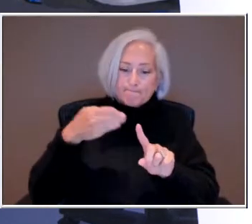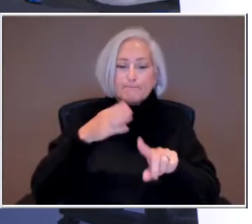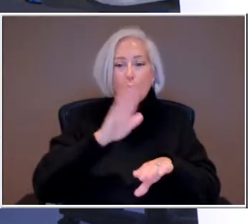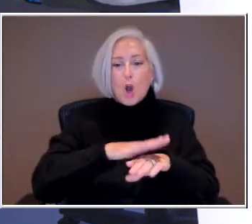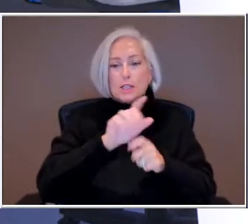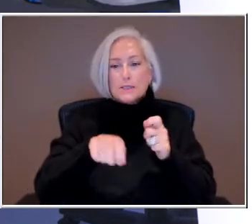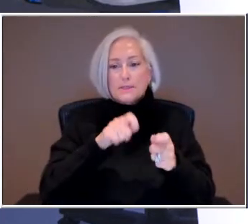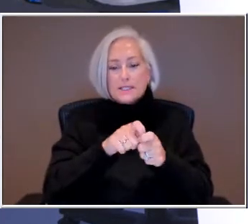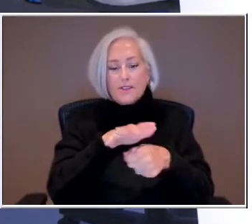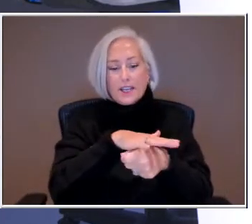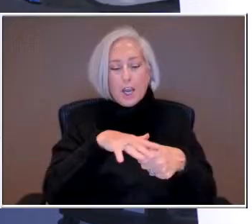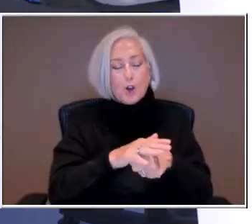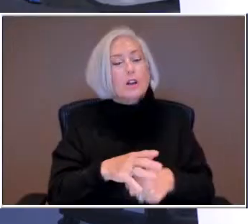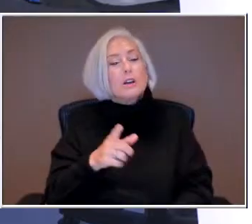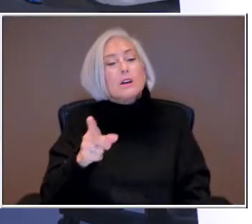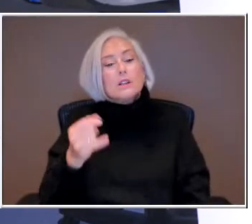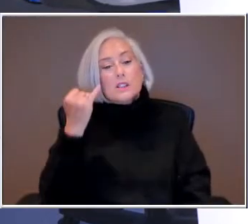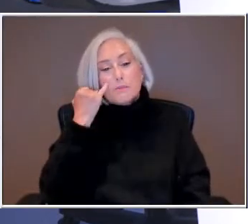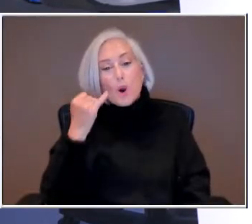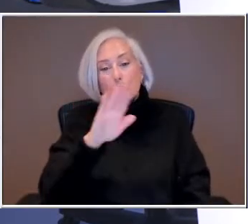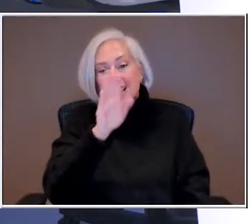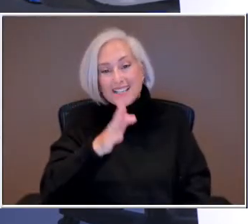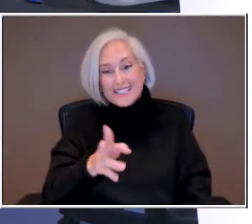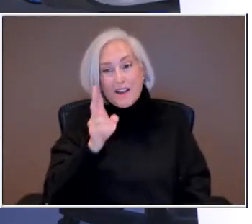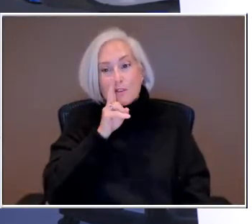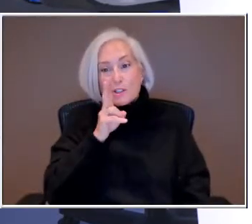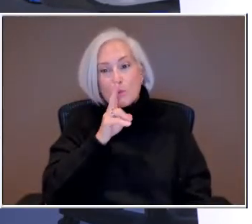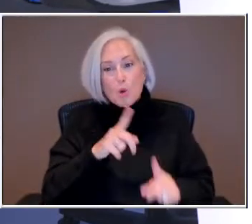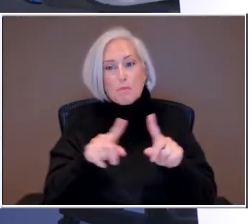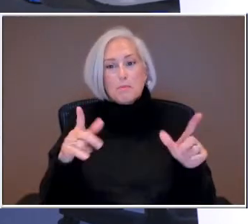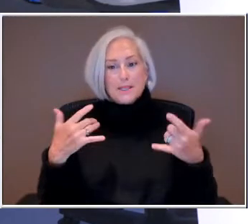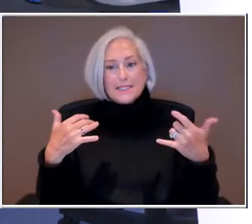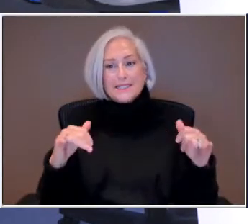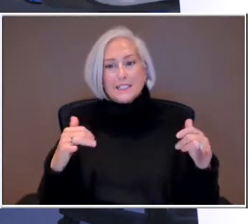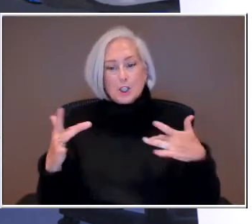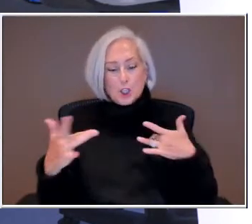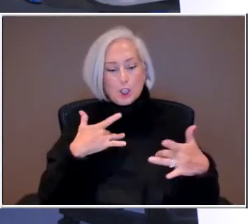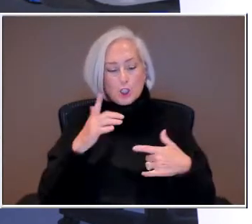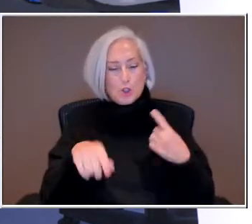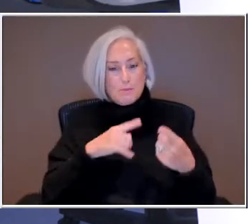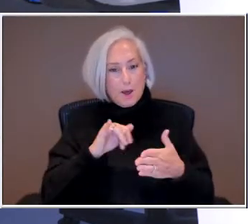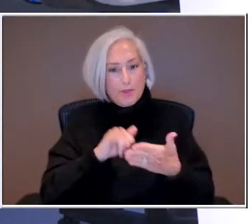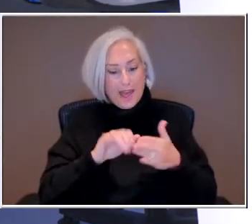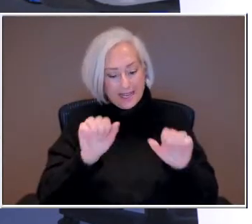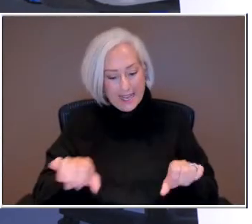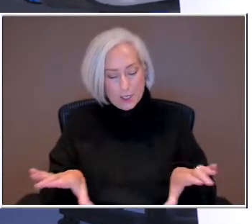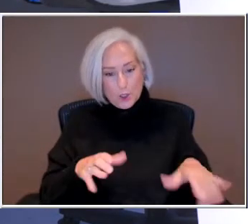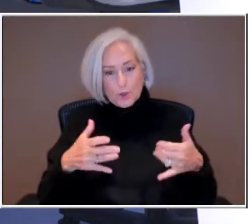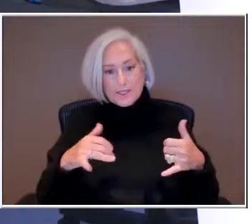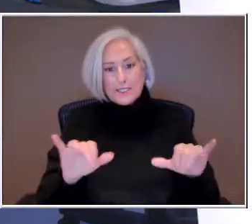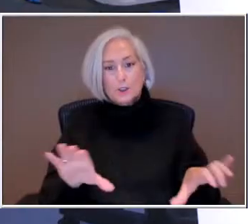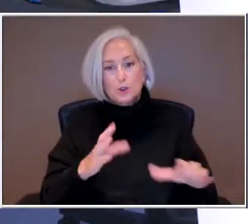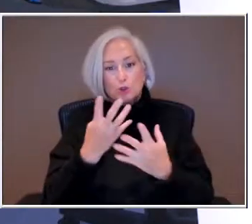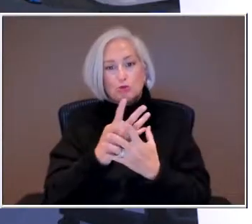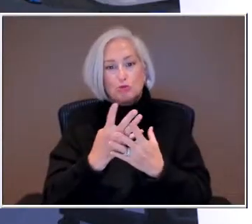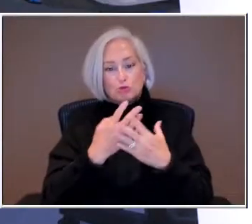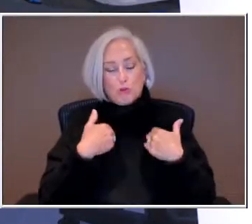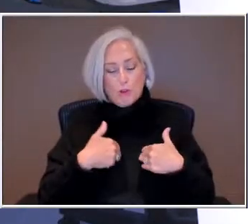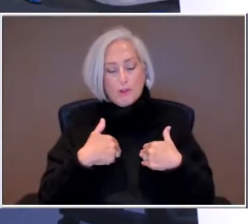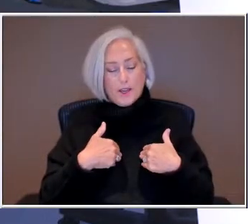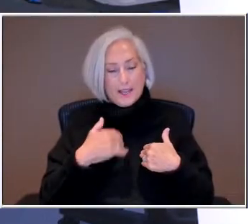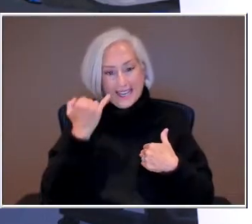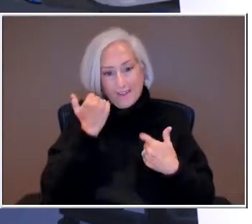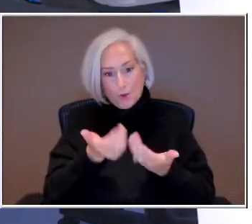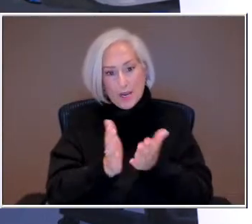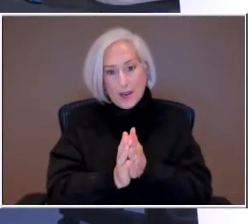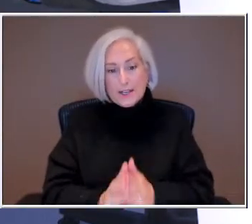never smoke, but you're still concerned about the disease. Is it easy to get by request? Yeah, I